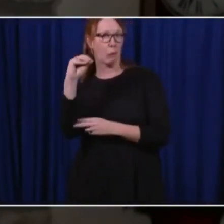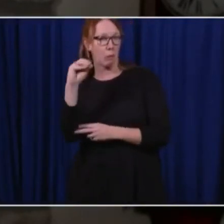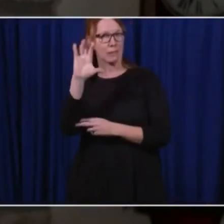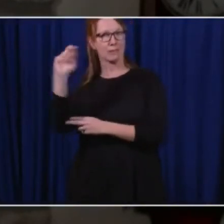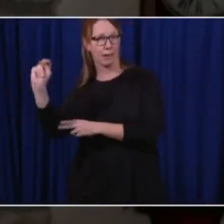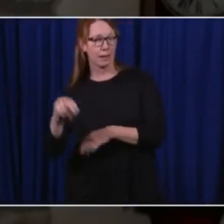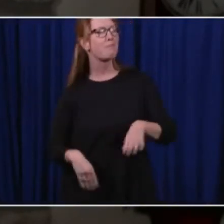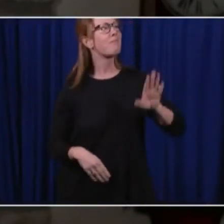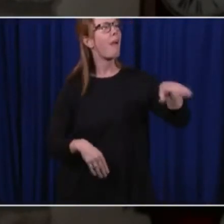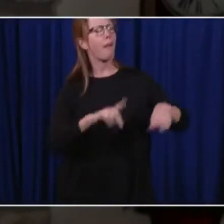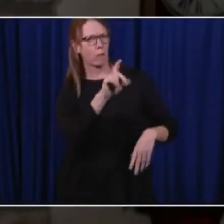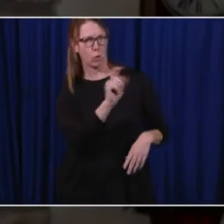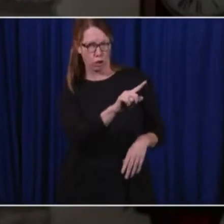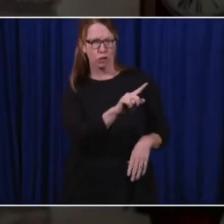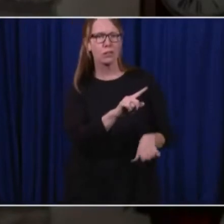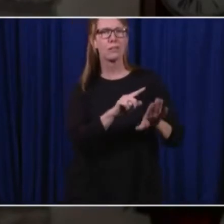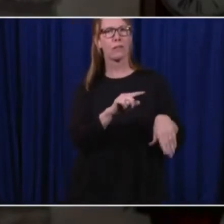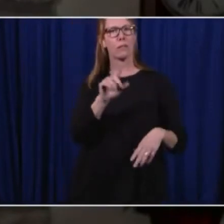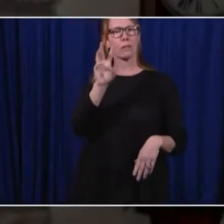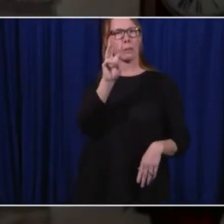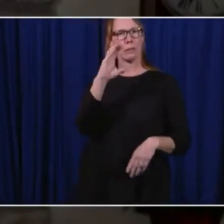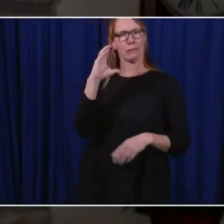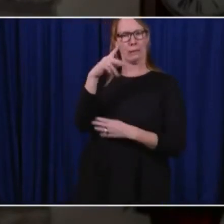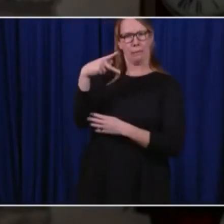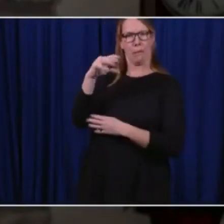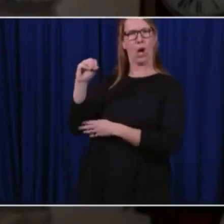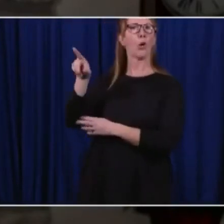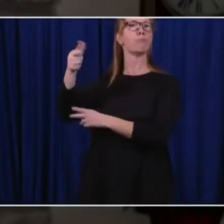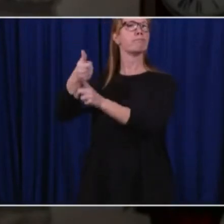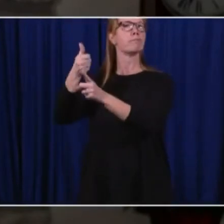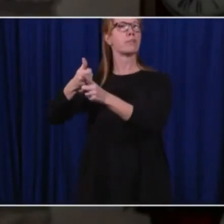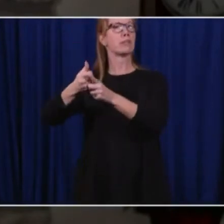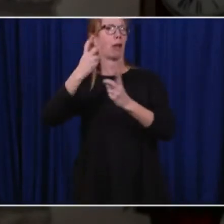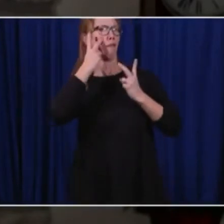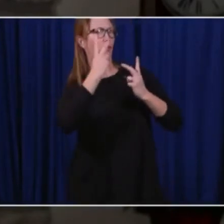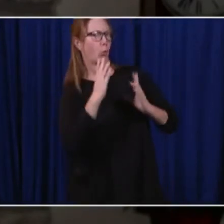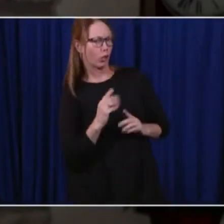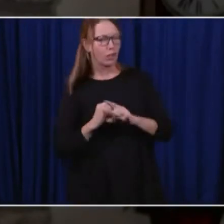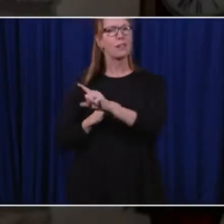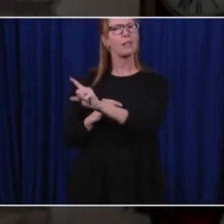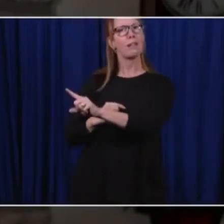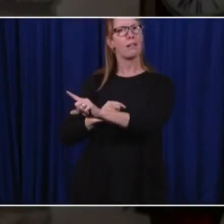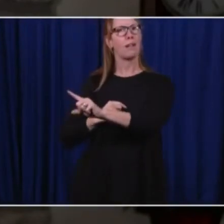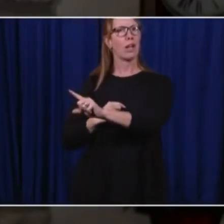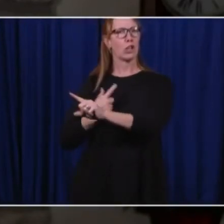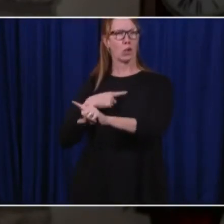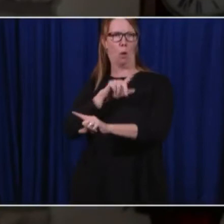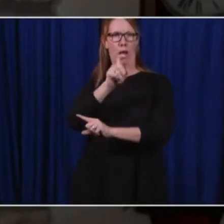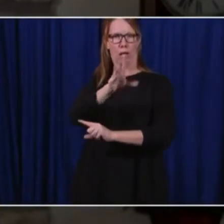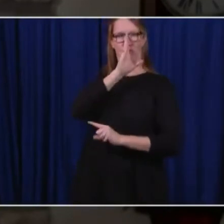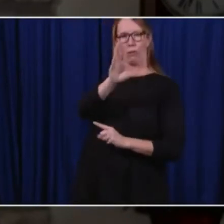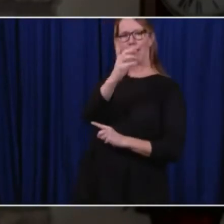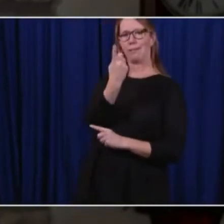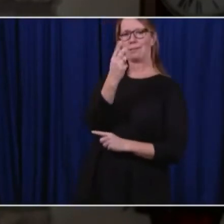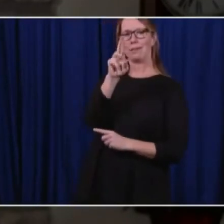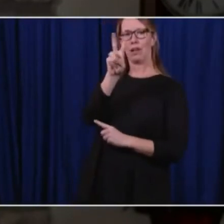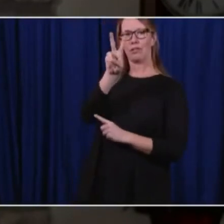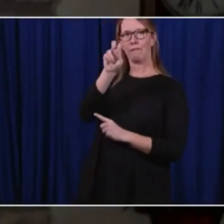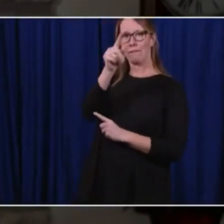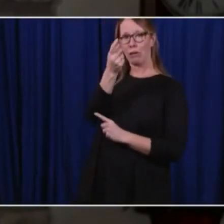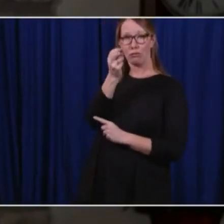have a question here from a WCPO viewer, and I'd like to ask the question to Dr. Vanderhoff as well if he's